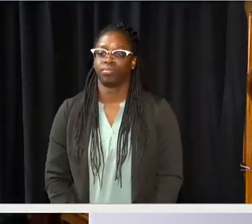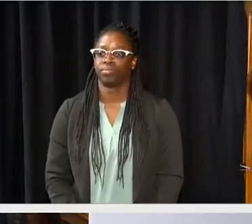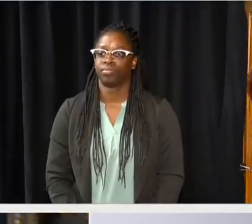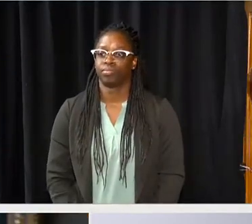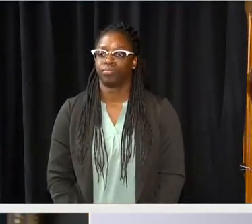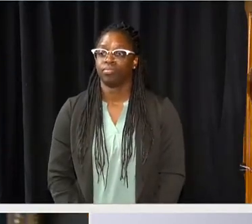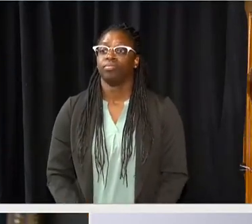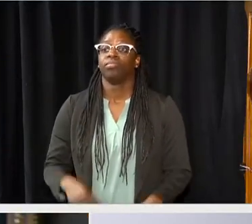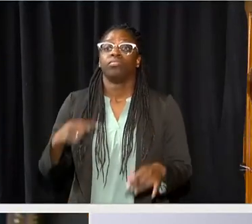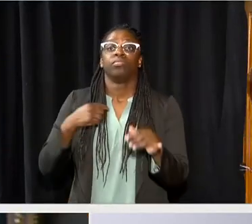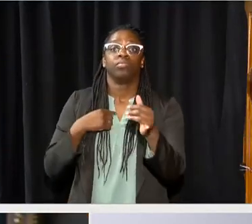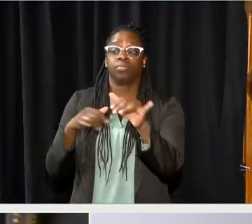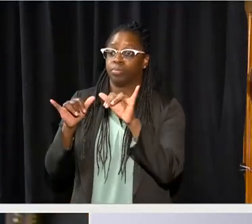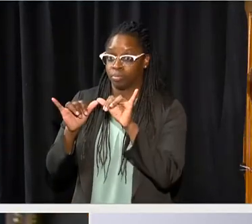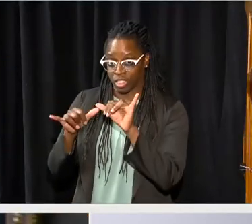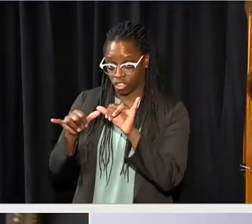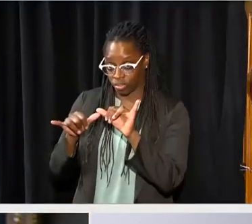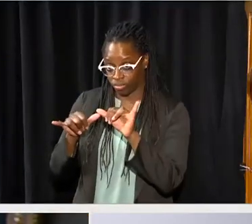By every metric,